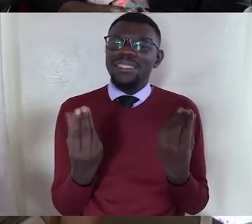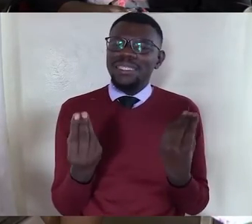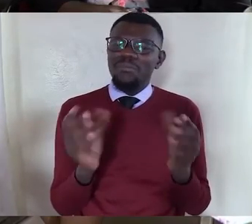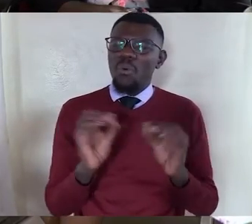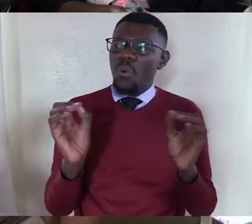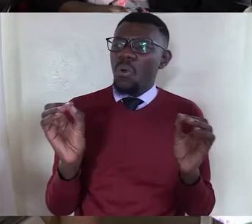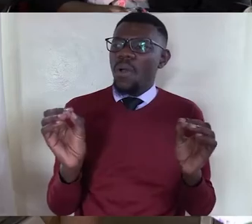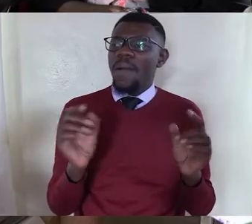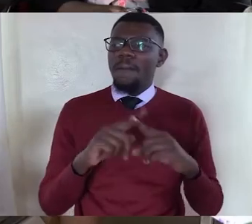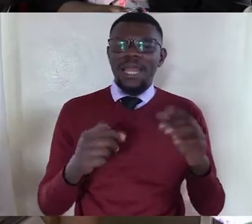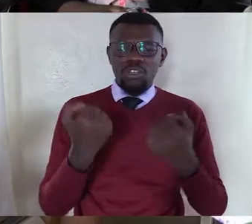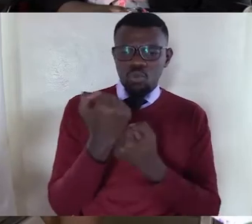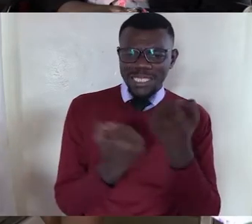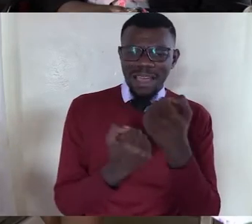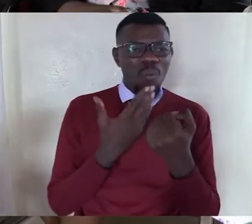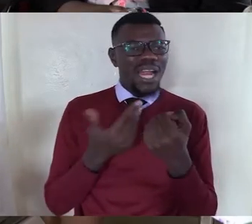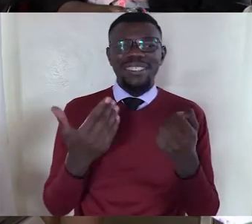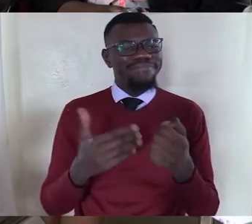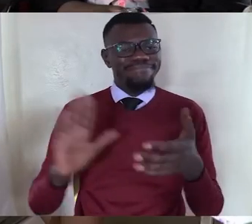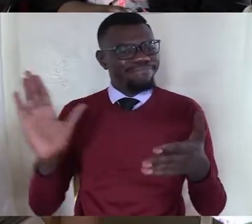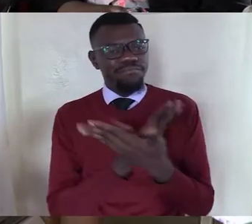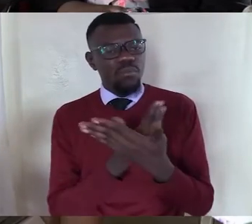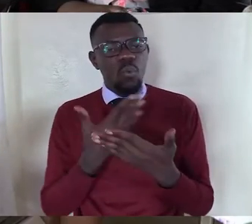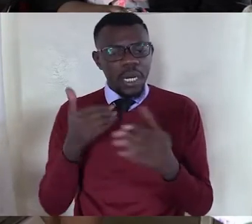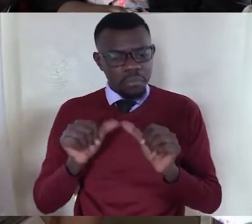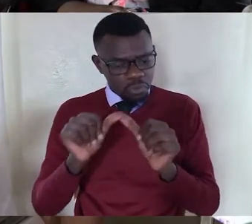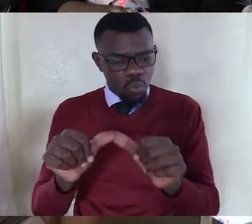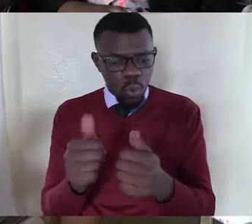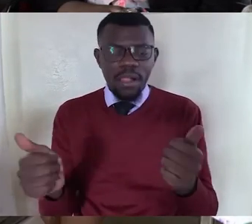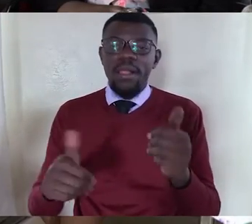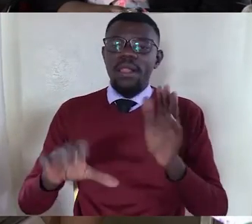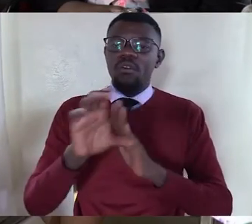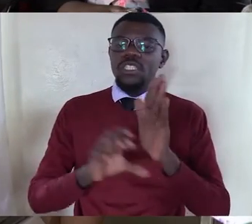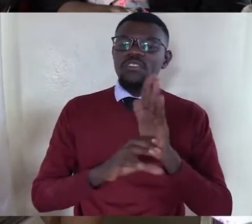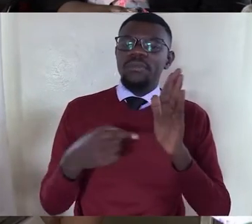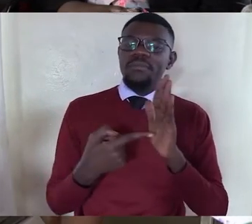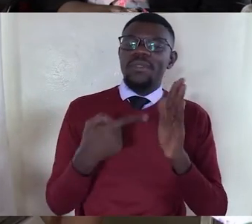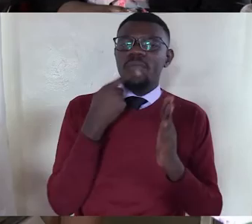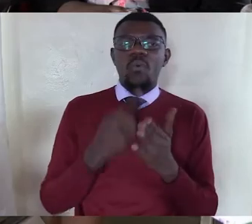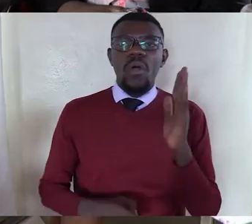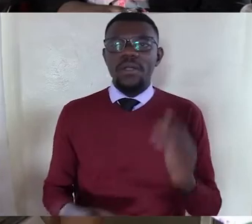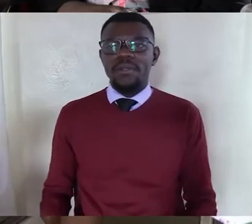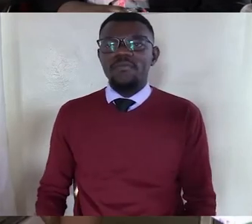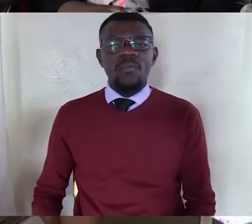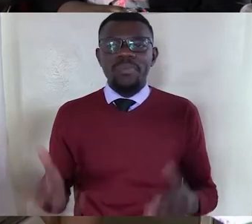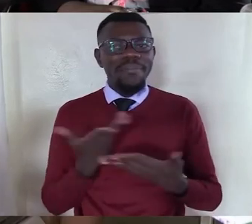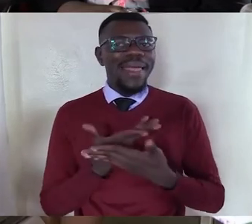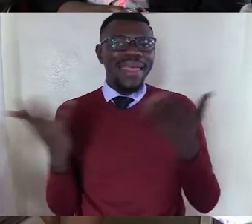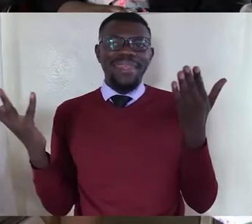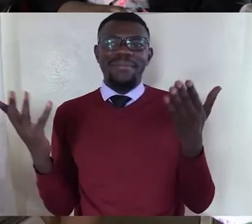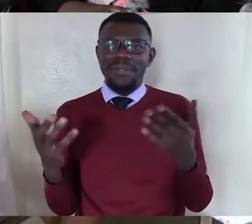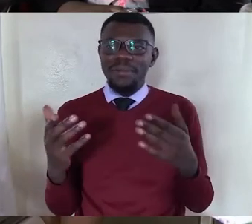you know, because it's as though we have backslidden. And so for me, I think that one of the things that we must do, not